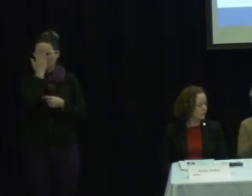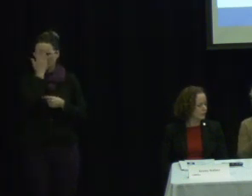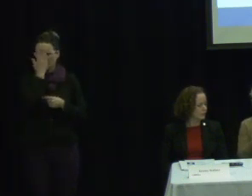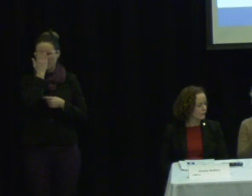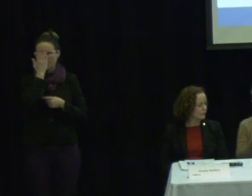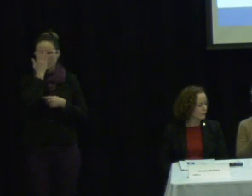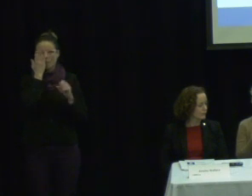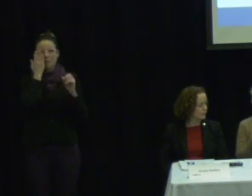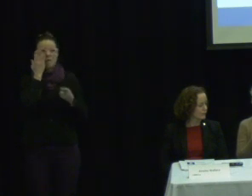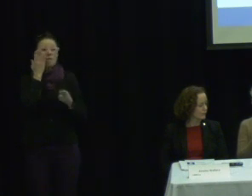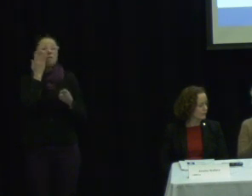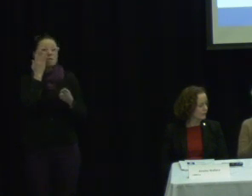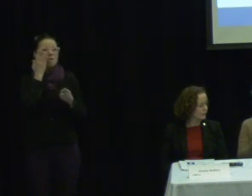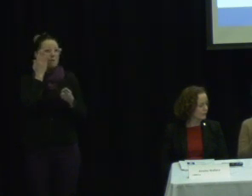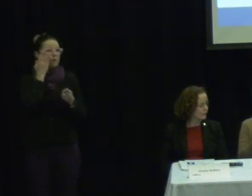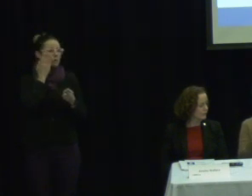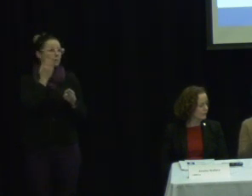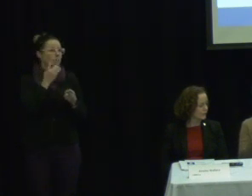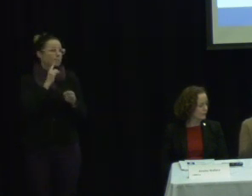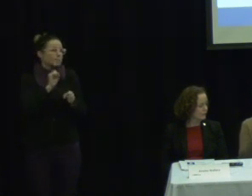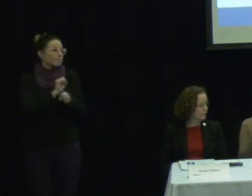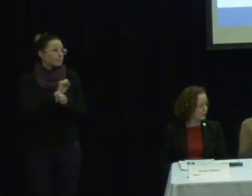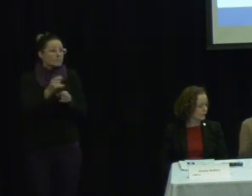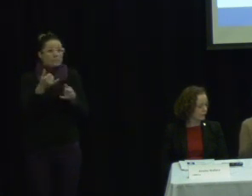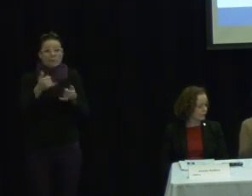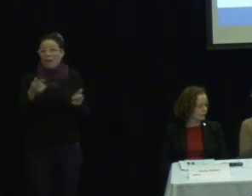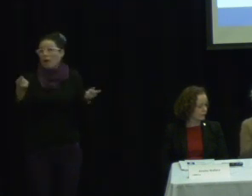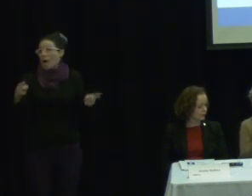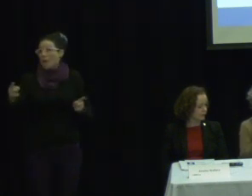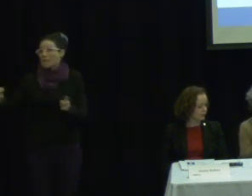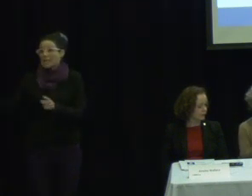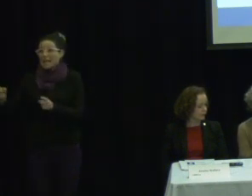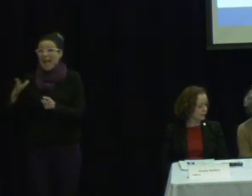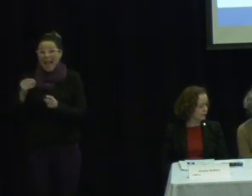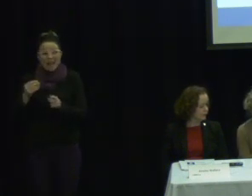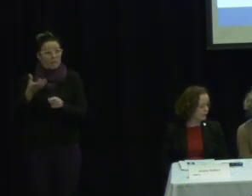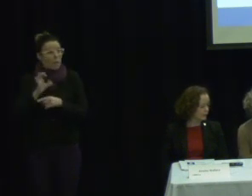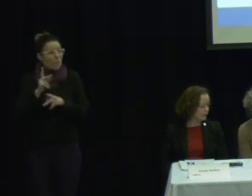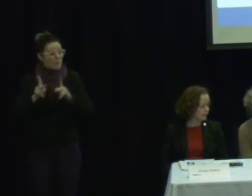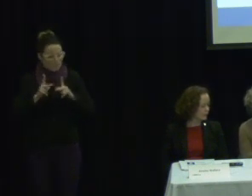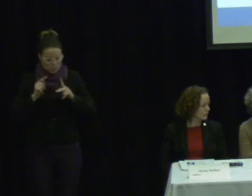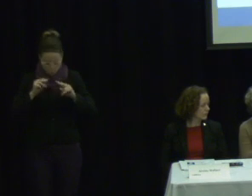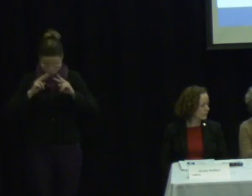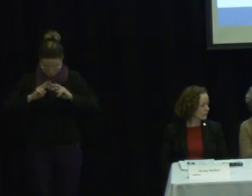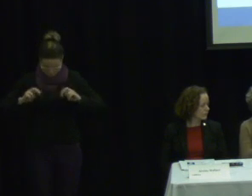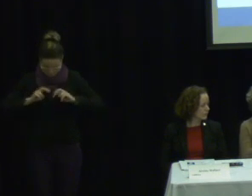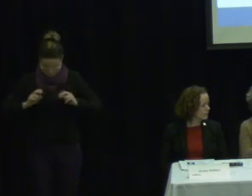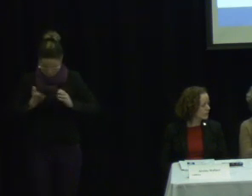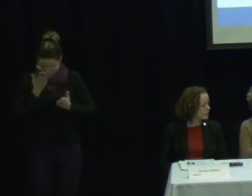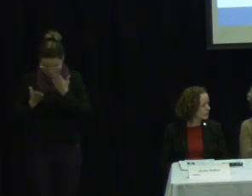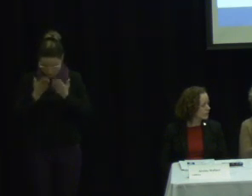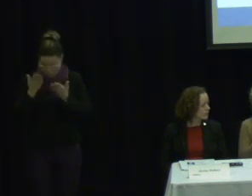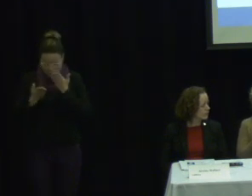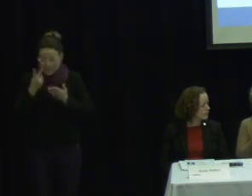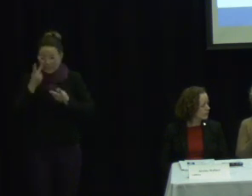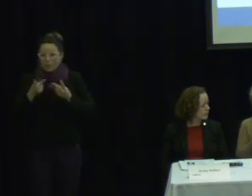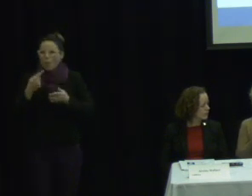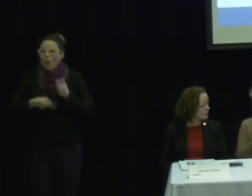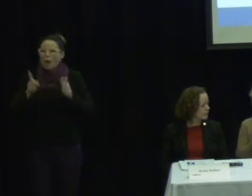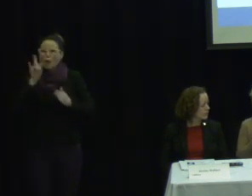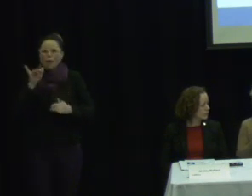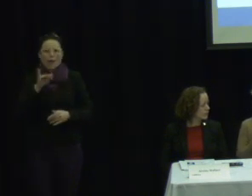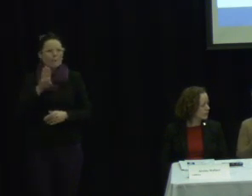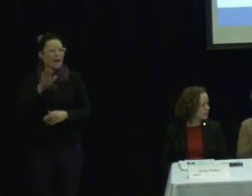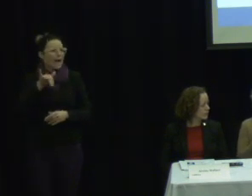training was in part about allowing people to see bias, and it was also really about strategizing with search committees